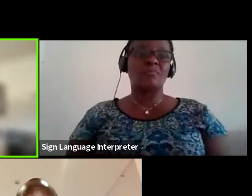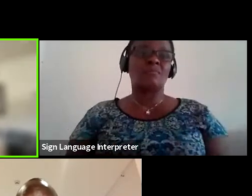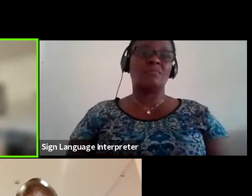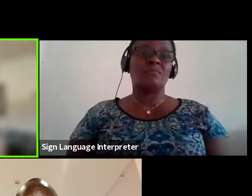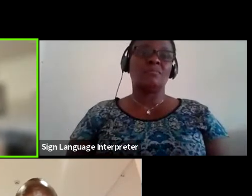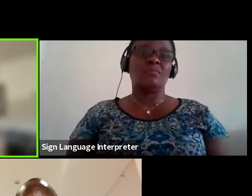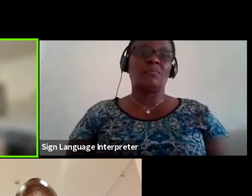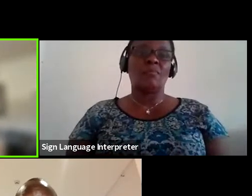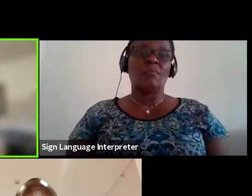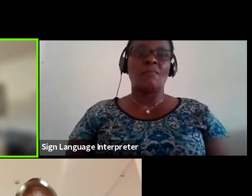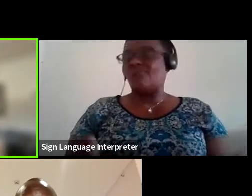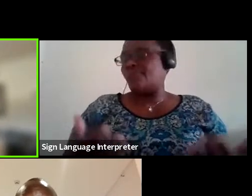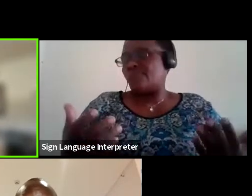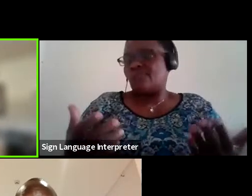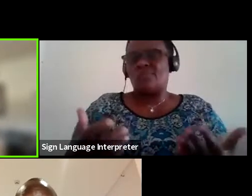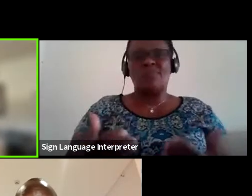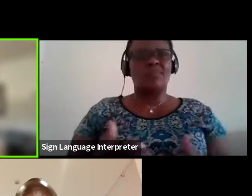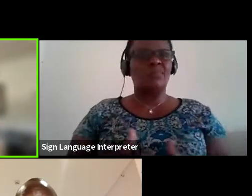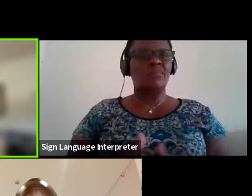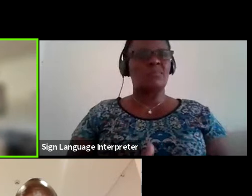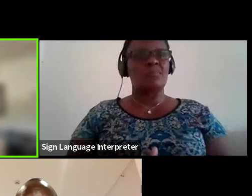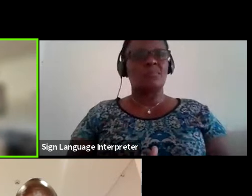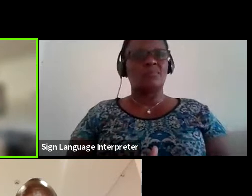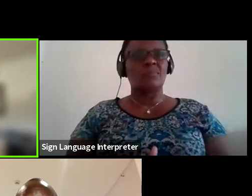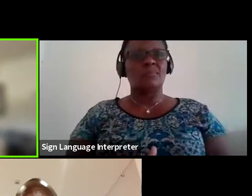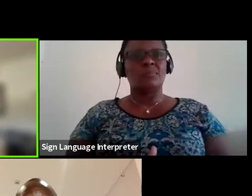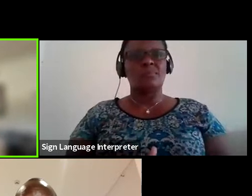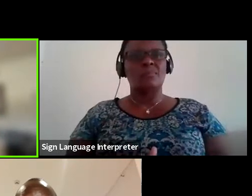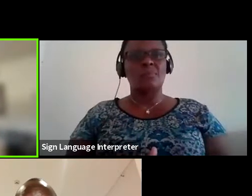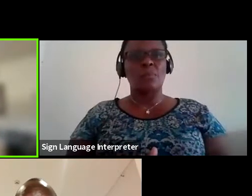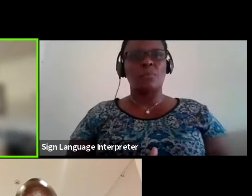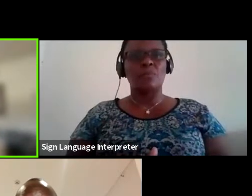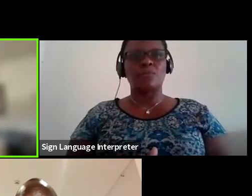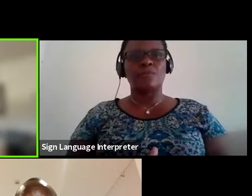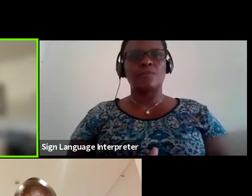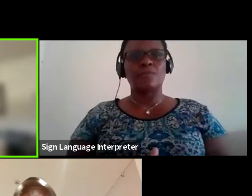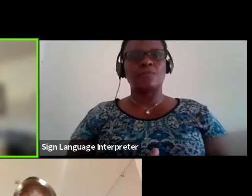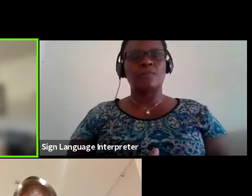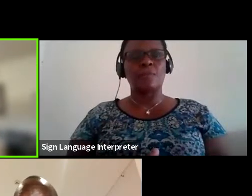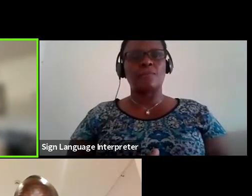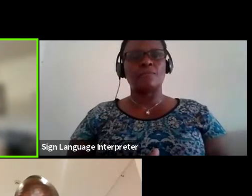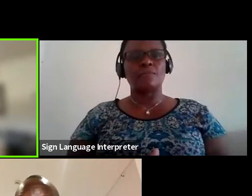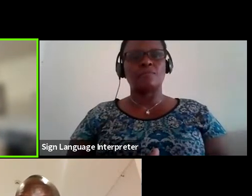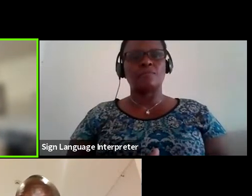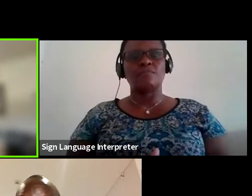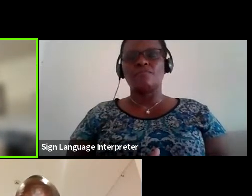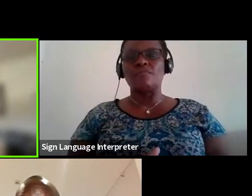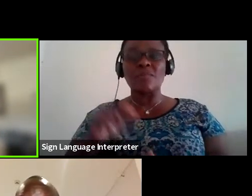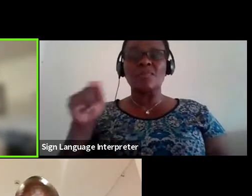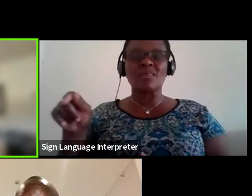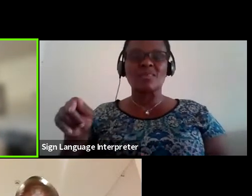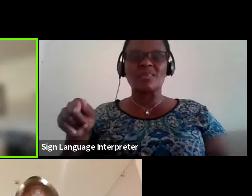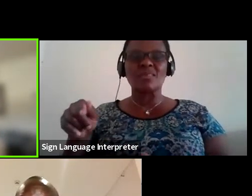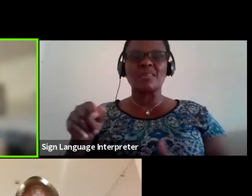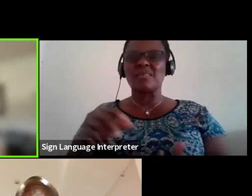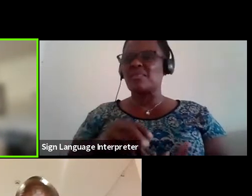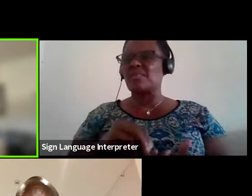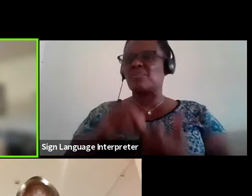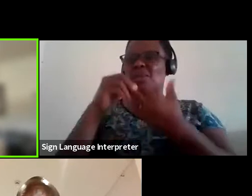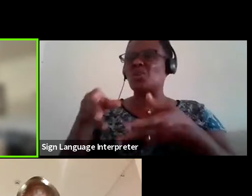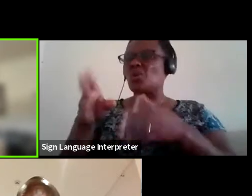it. They are not covert. Sorry, they are so covert about